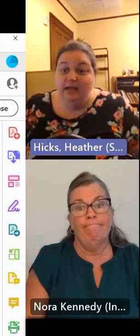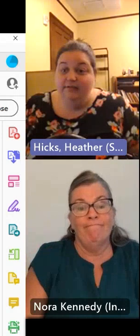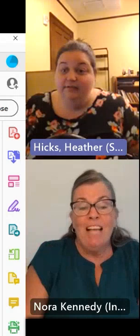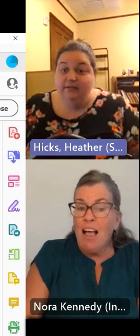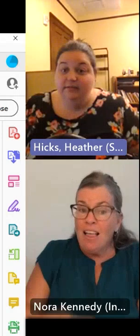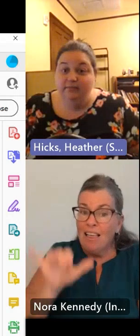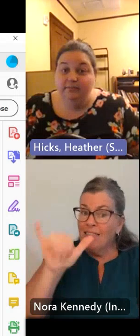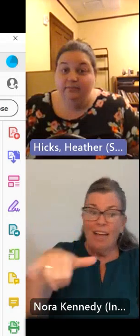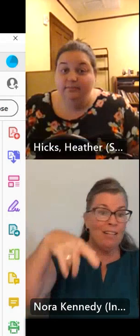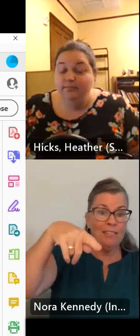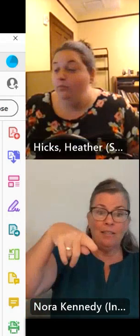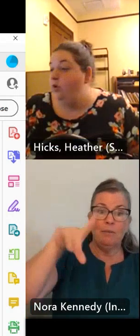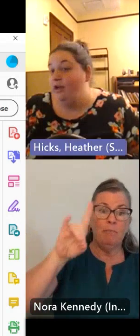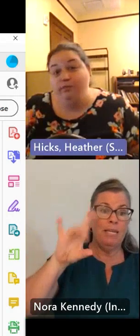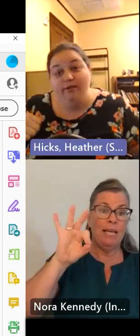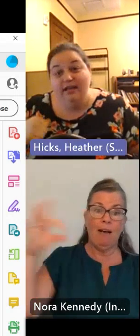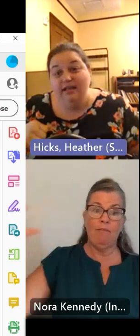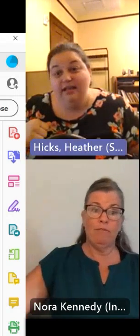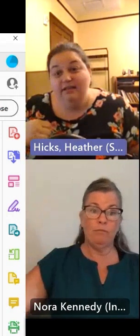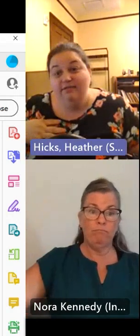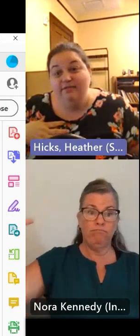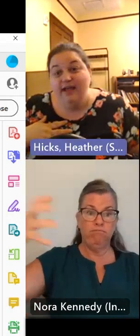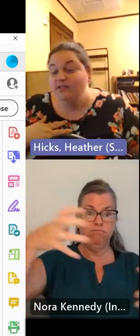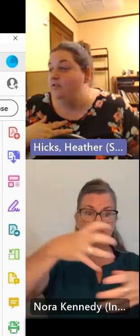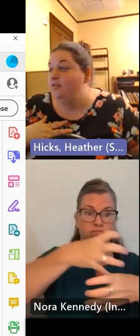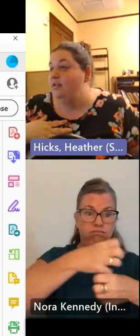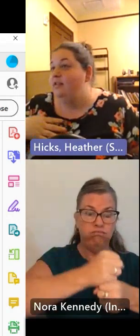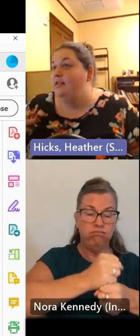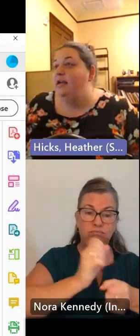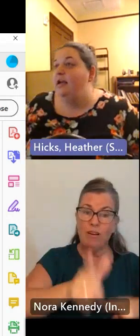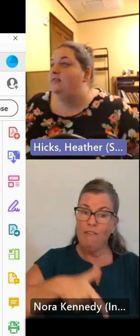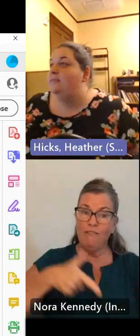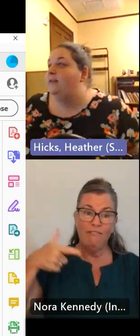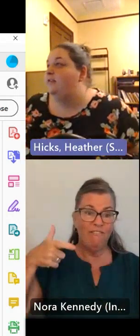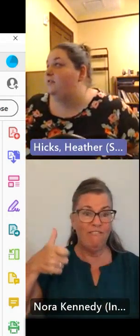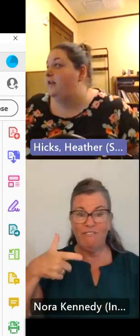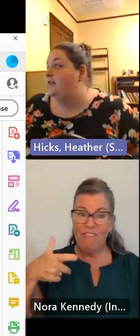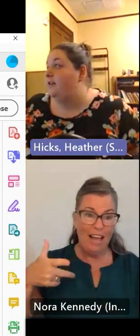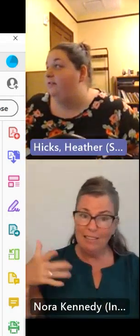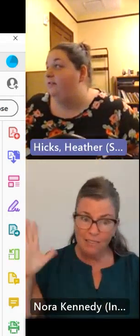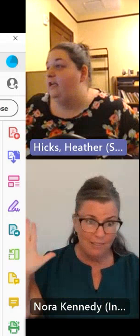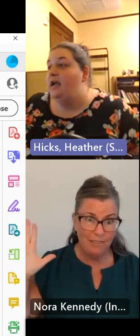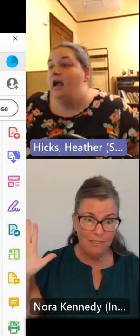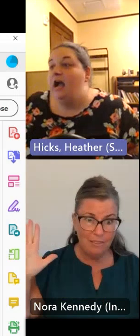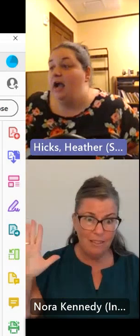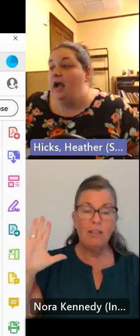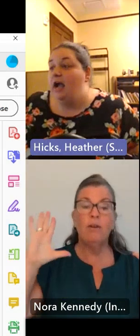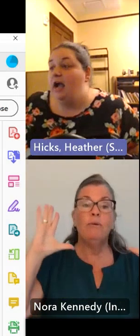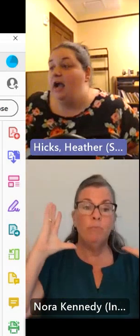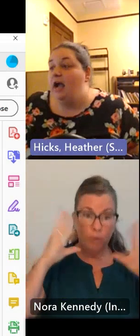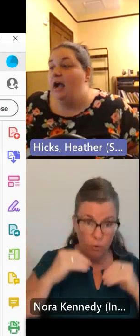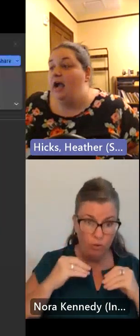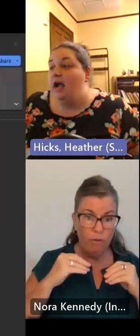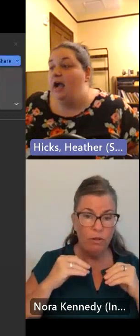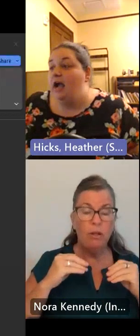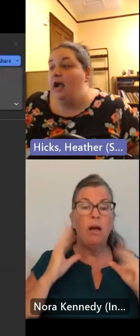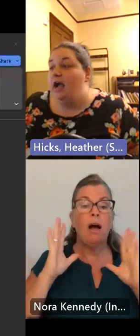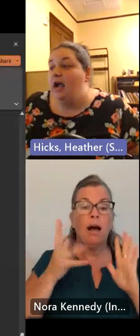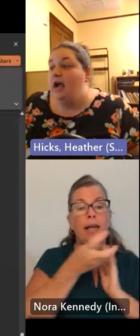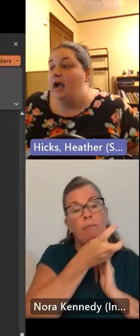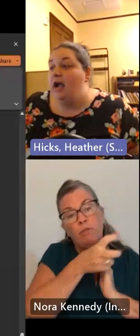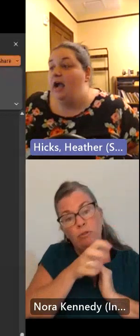that is PDFs. We got through it even faster than I expected, so that's lovely. I am going to